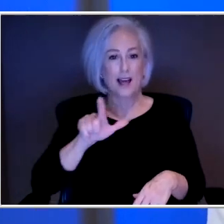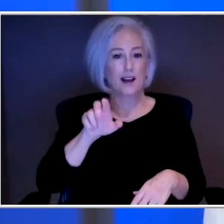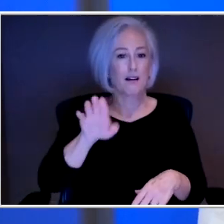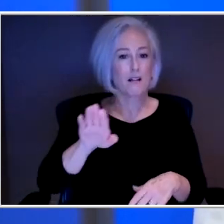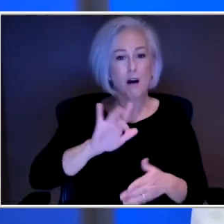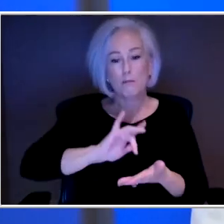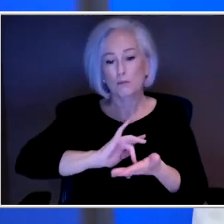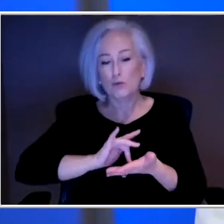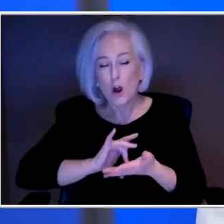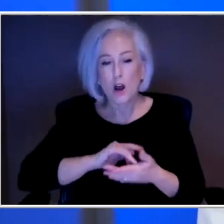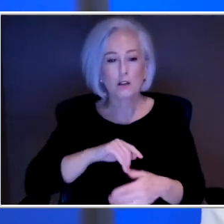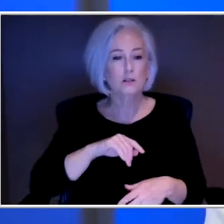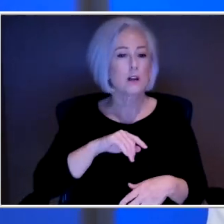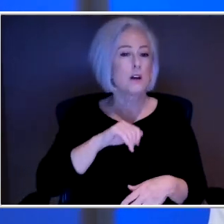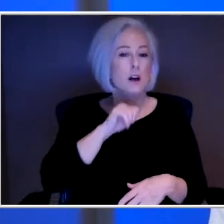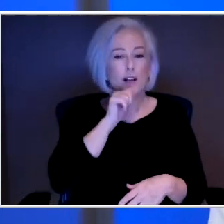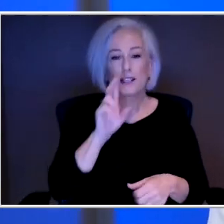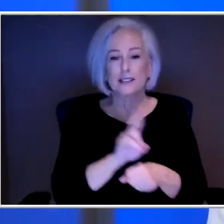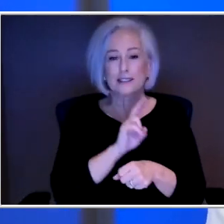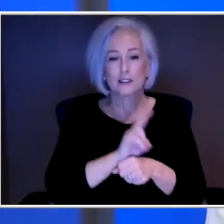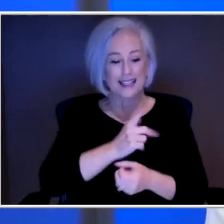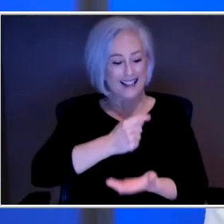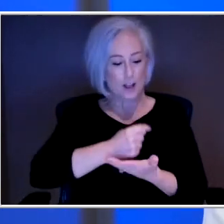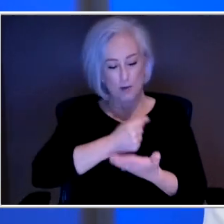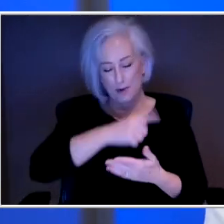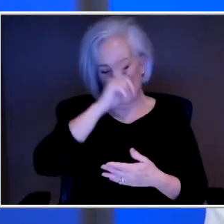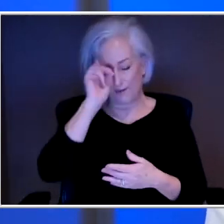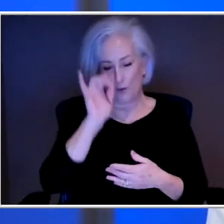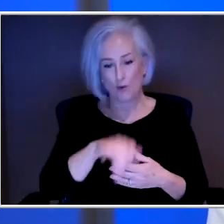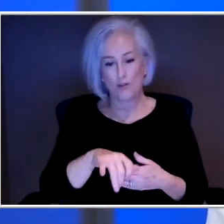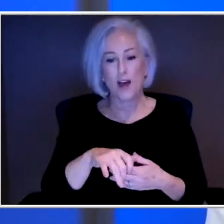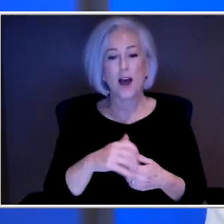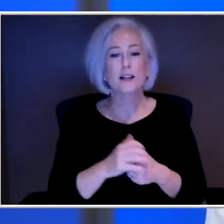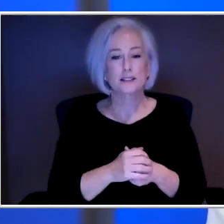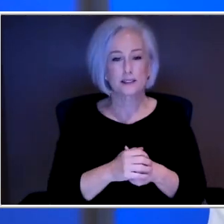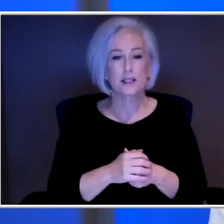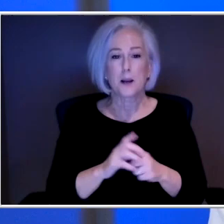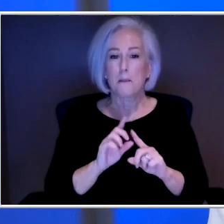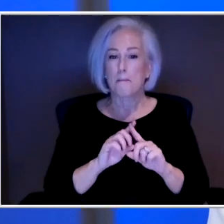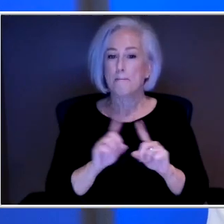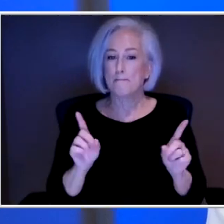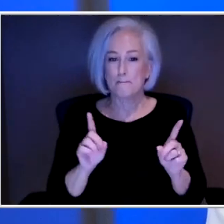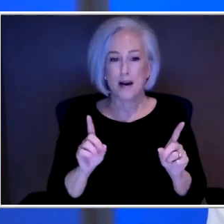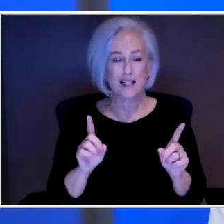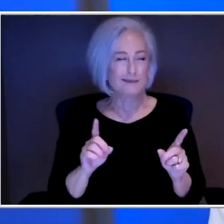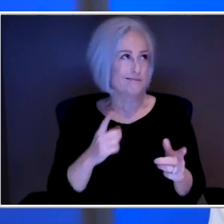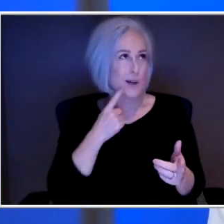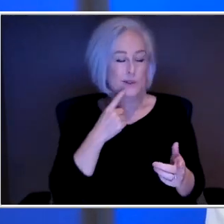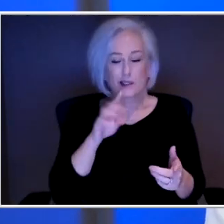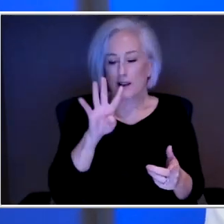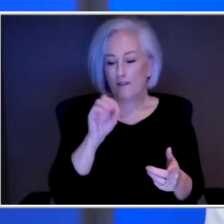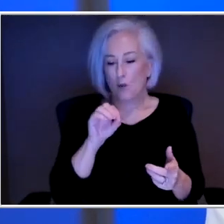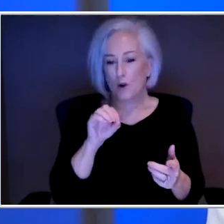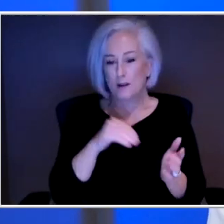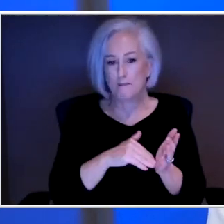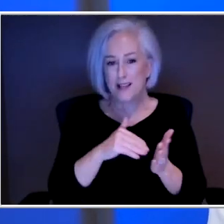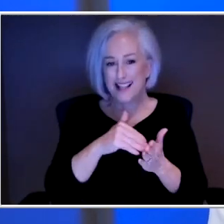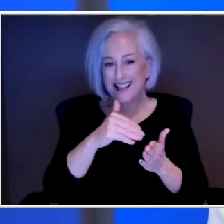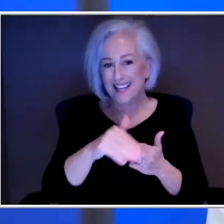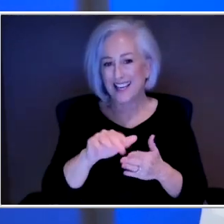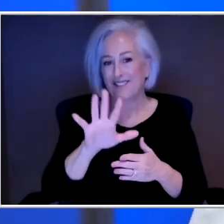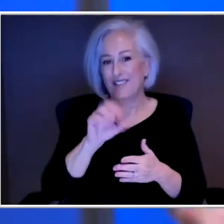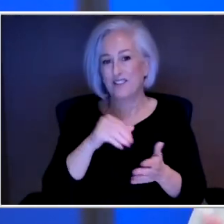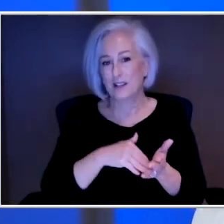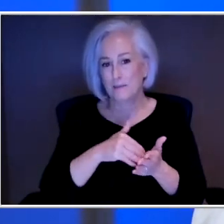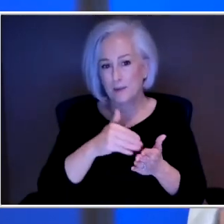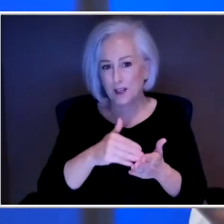and they didn't see the therapeutic potential for it. But by and large, I think they've done surveys on this. 40 million or 50 million Americans have probably tried psychedelics, and